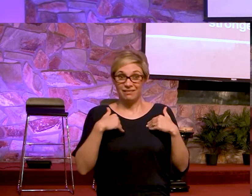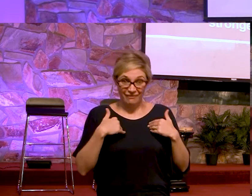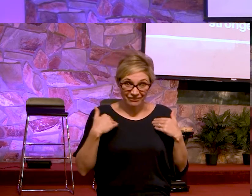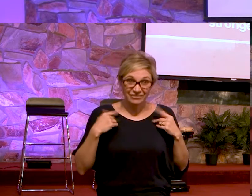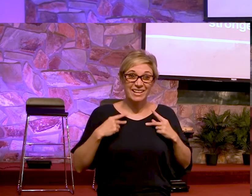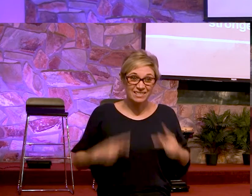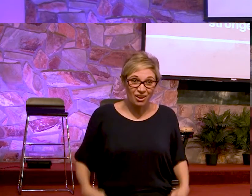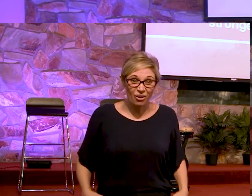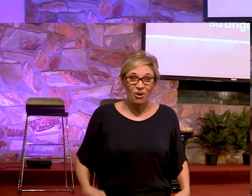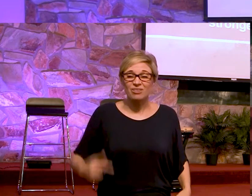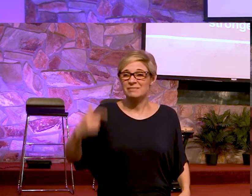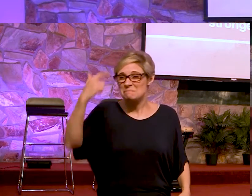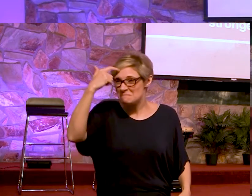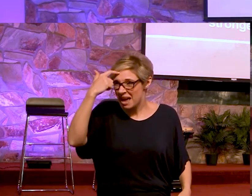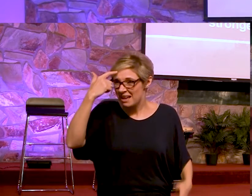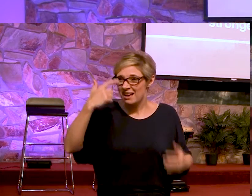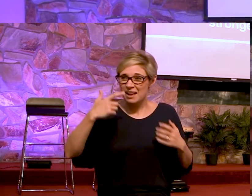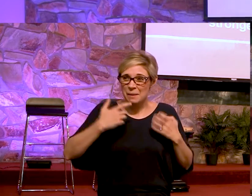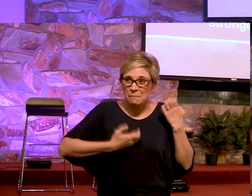physically,